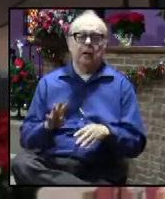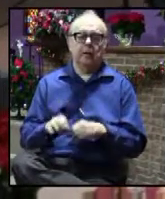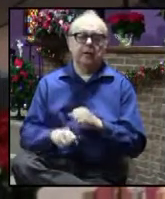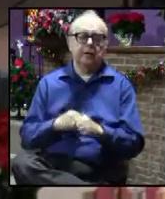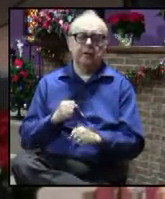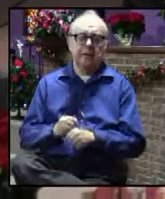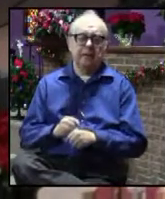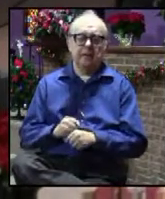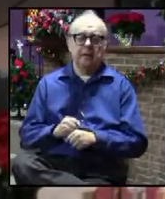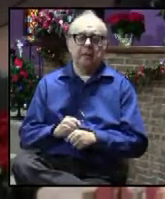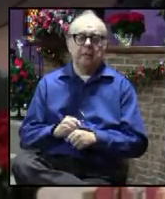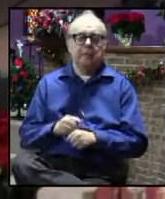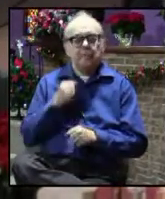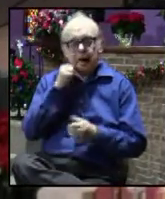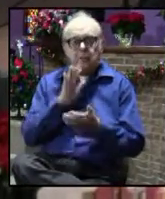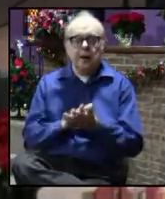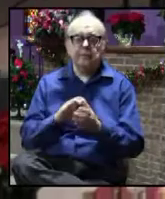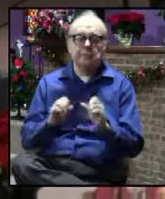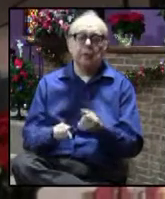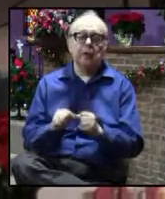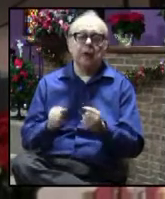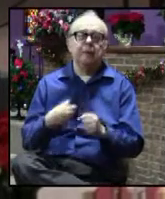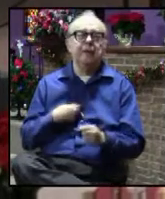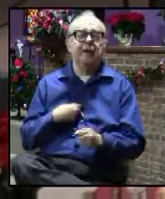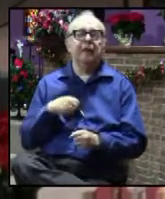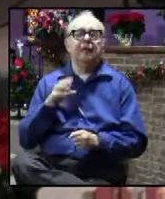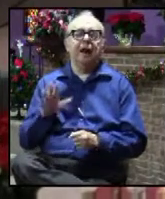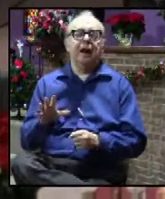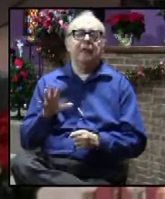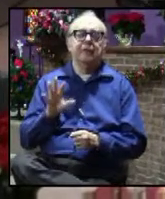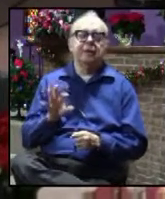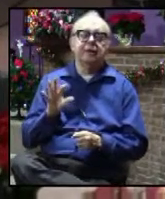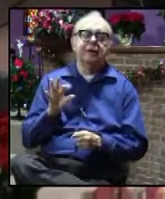me 599 times.